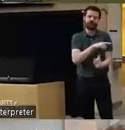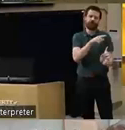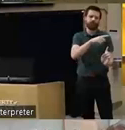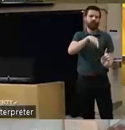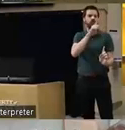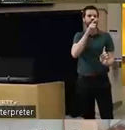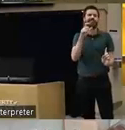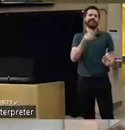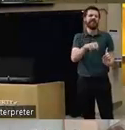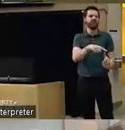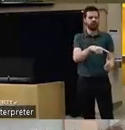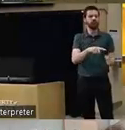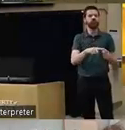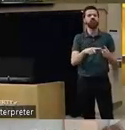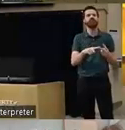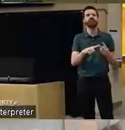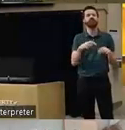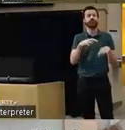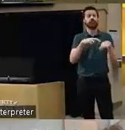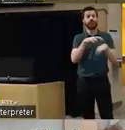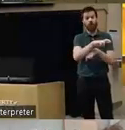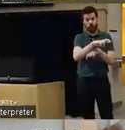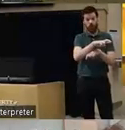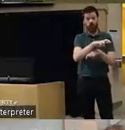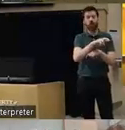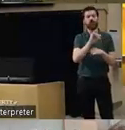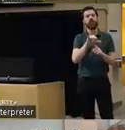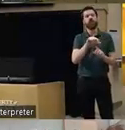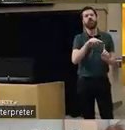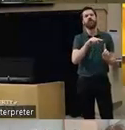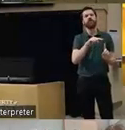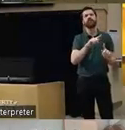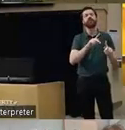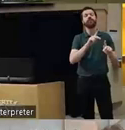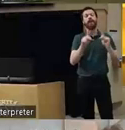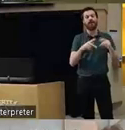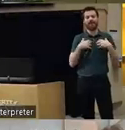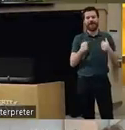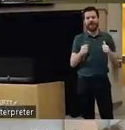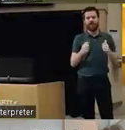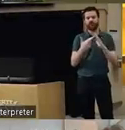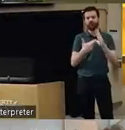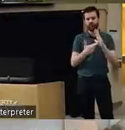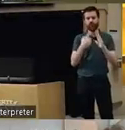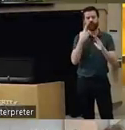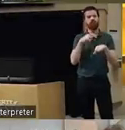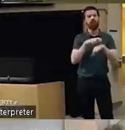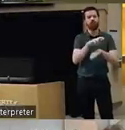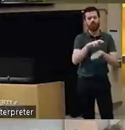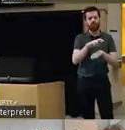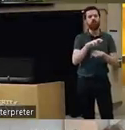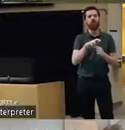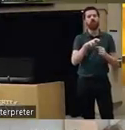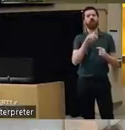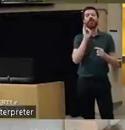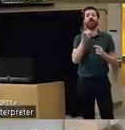in need. We use the referral, which is a population, we use a population health registry, which tracks